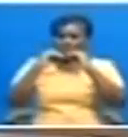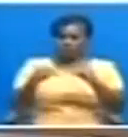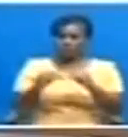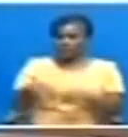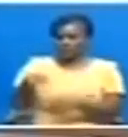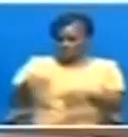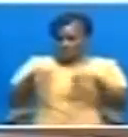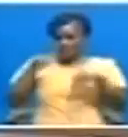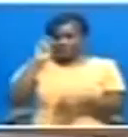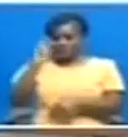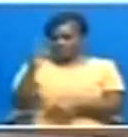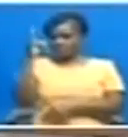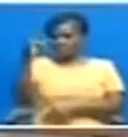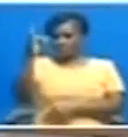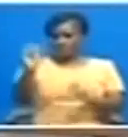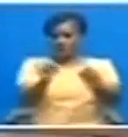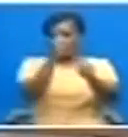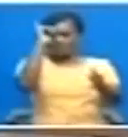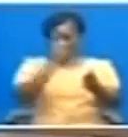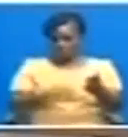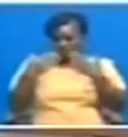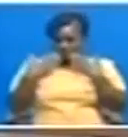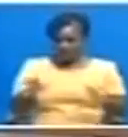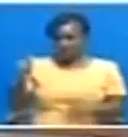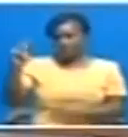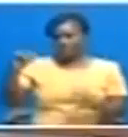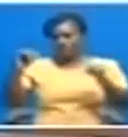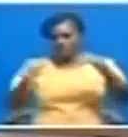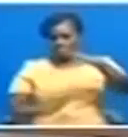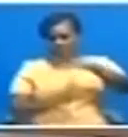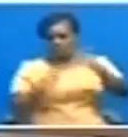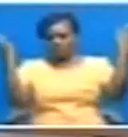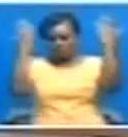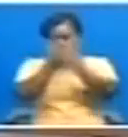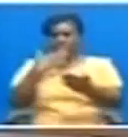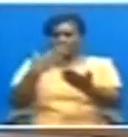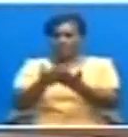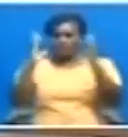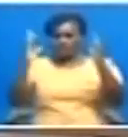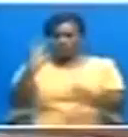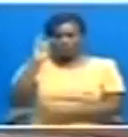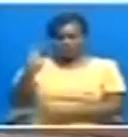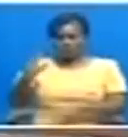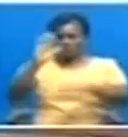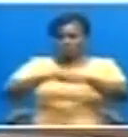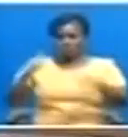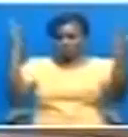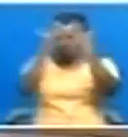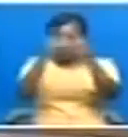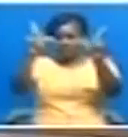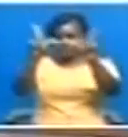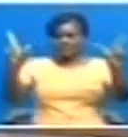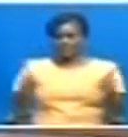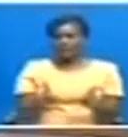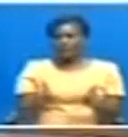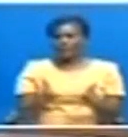let's see how this plays out in the coming days. And that is where we leave it on KTN Prime tonight. Thank you so much for watching. Have a good night. I'm Linda